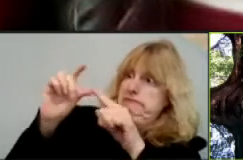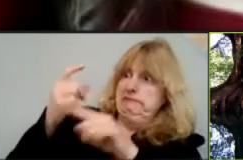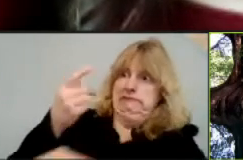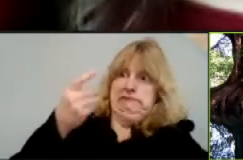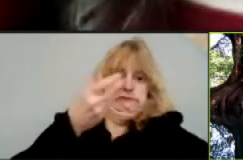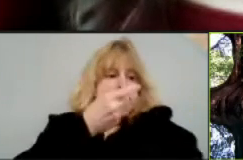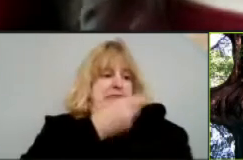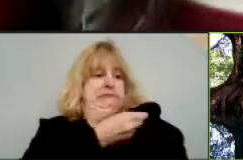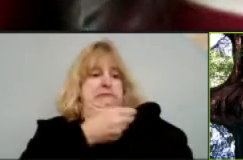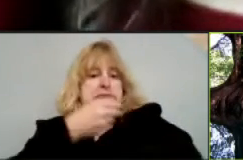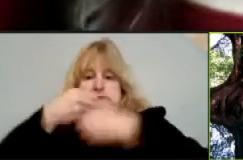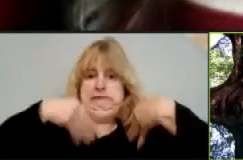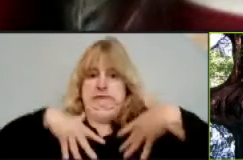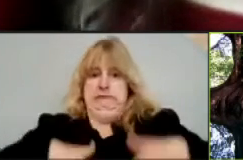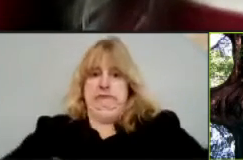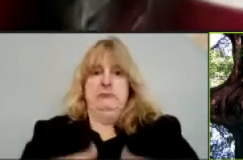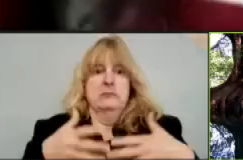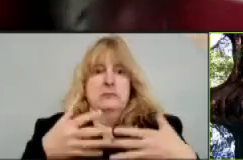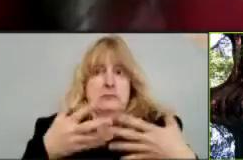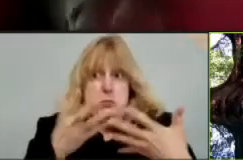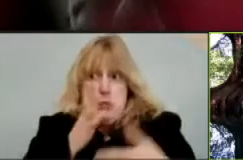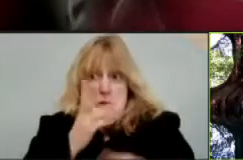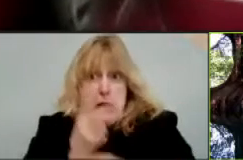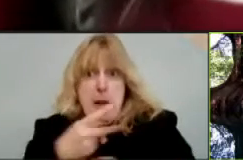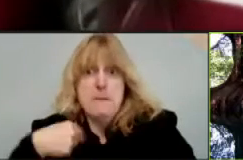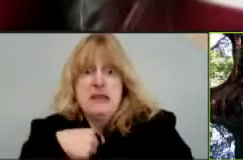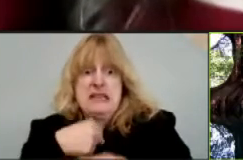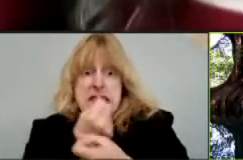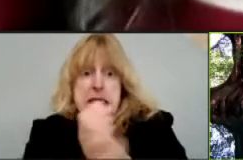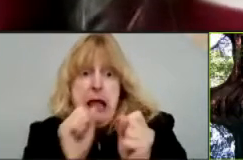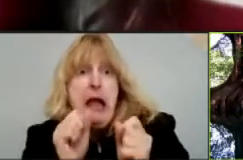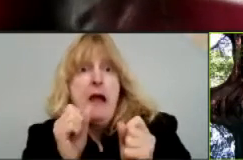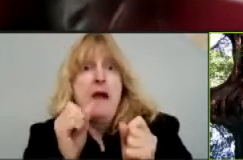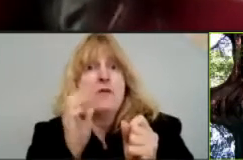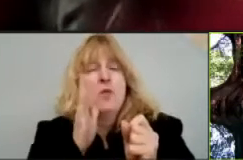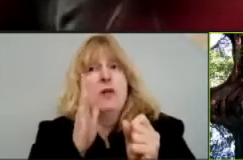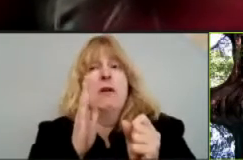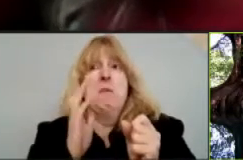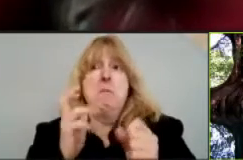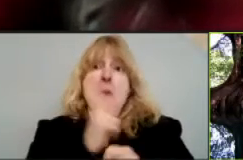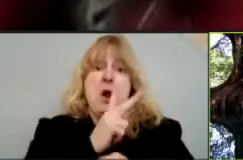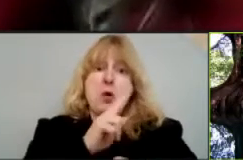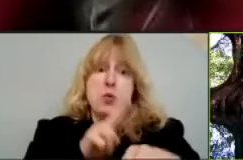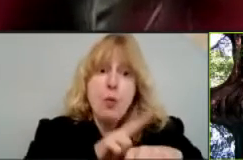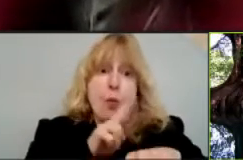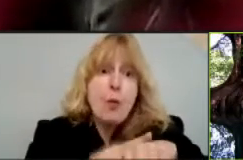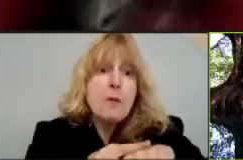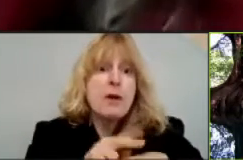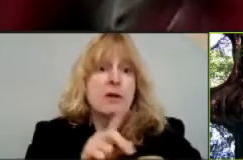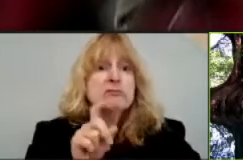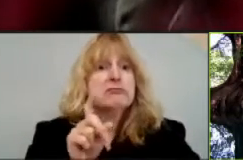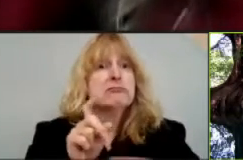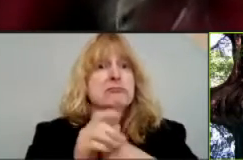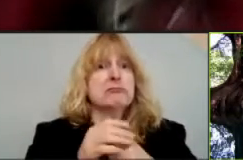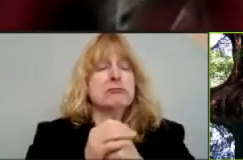to keep us safe and keep us back to normal? Quite